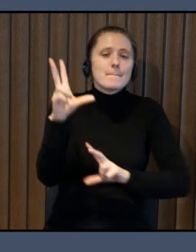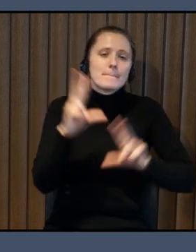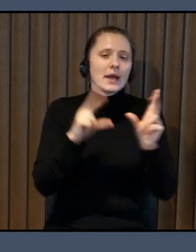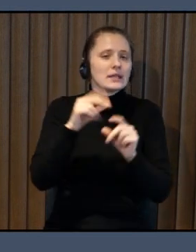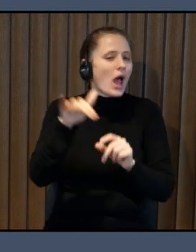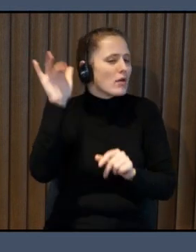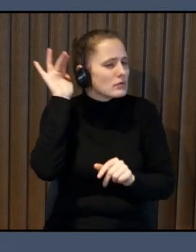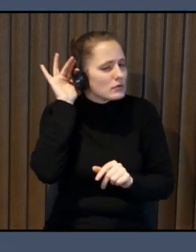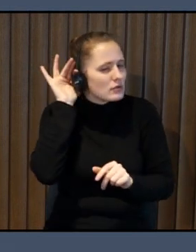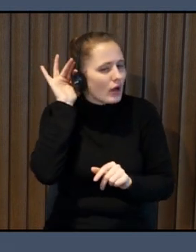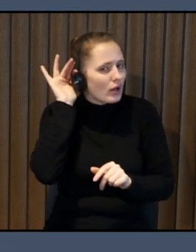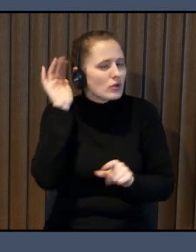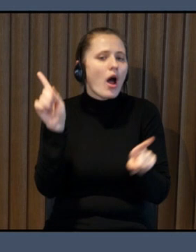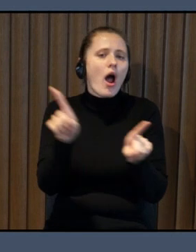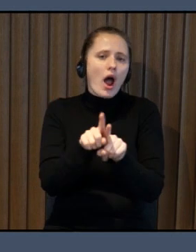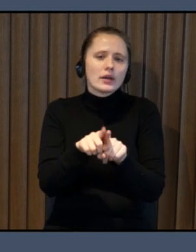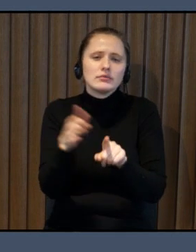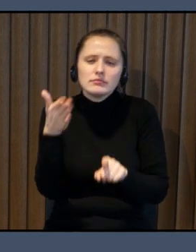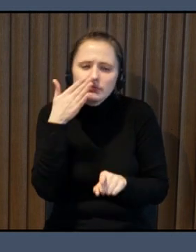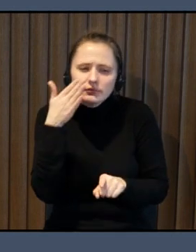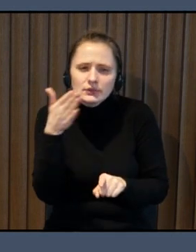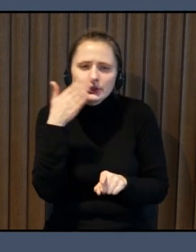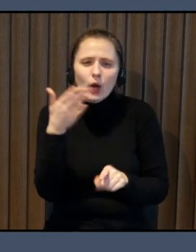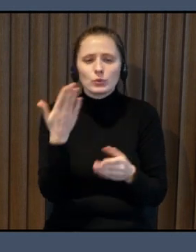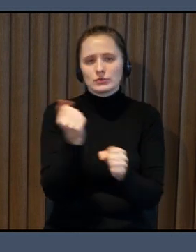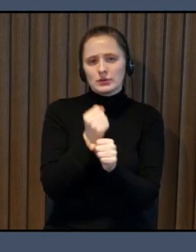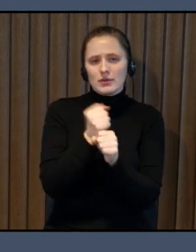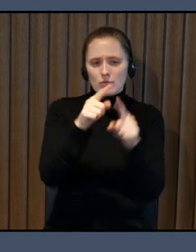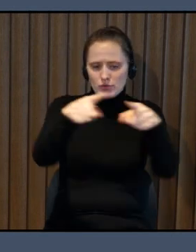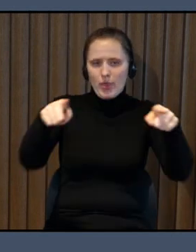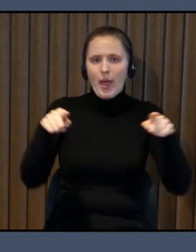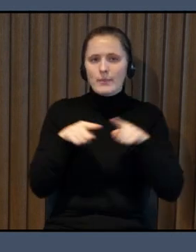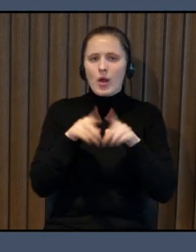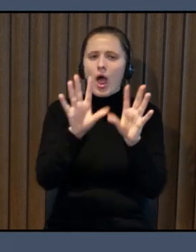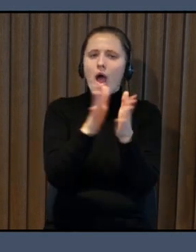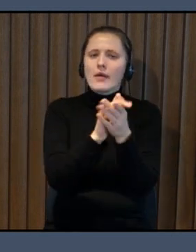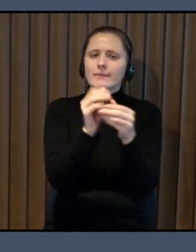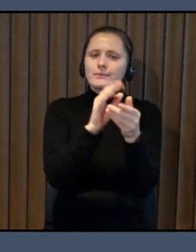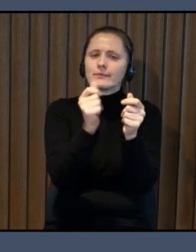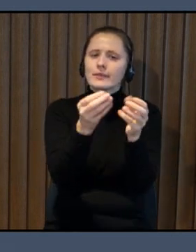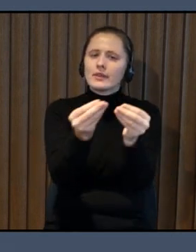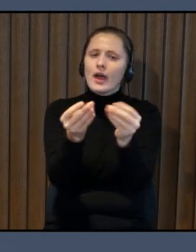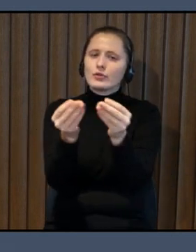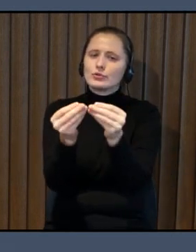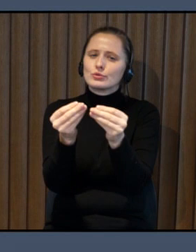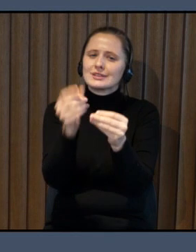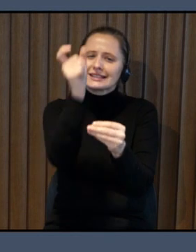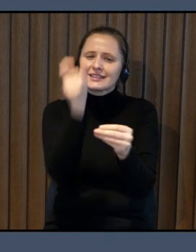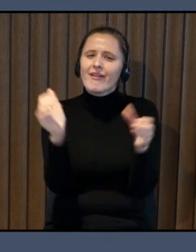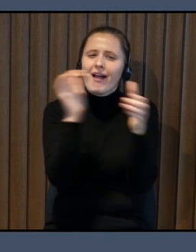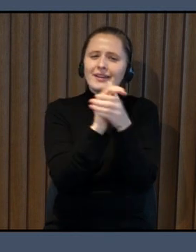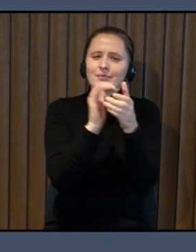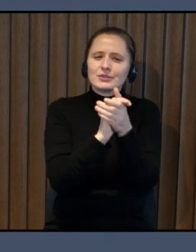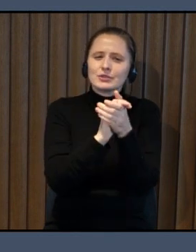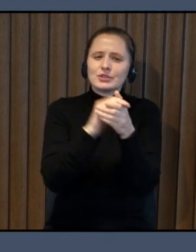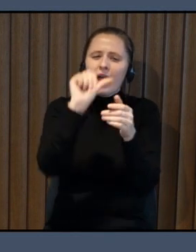Also, in this exhibition, the visitors were trying to touch and to smell and to listen to these works.